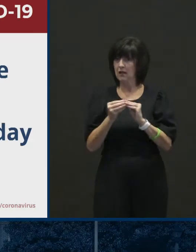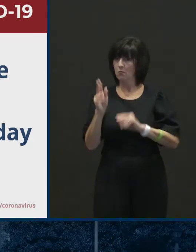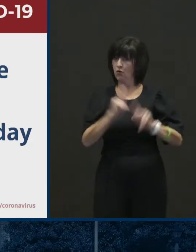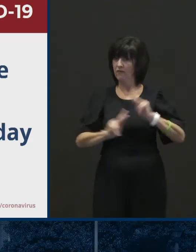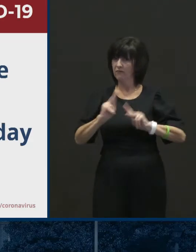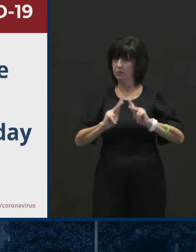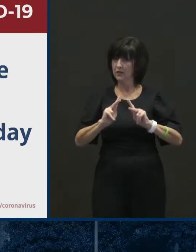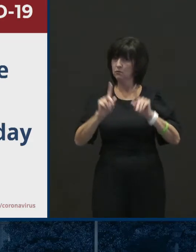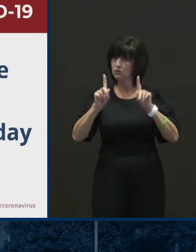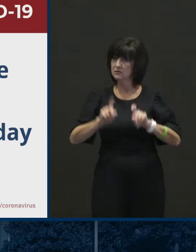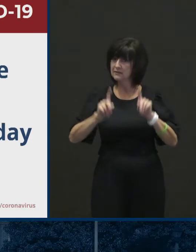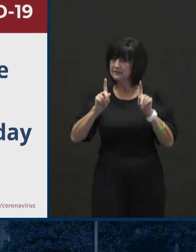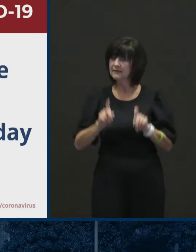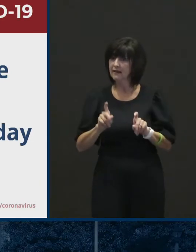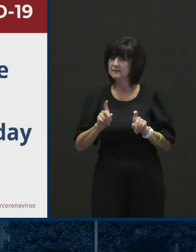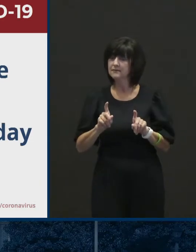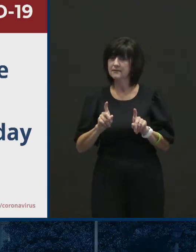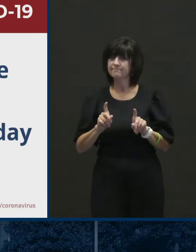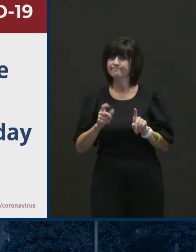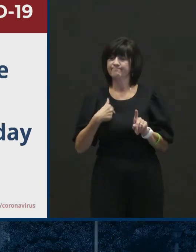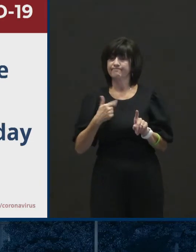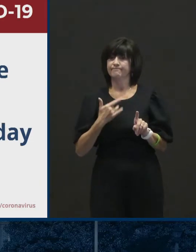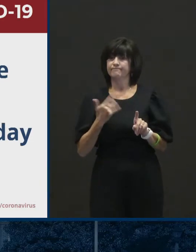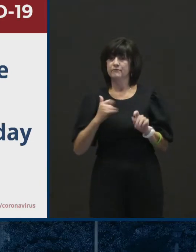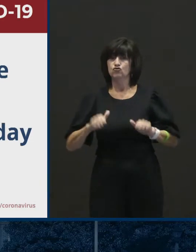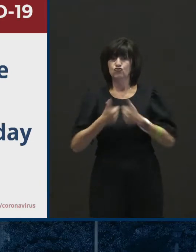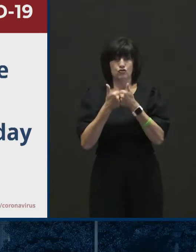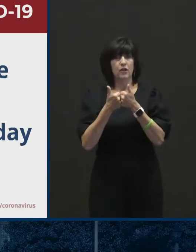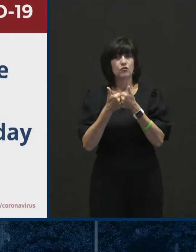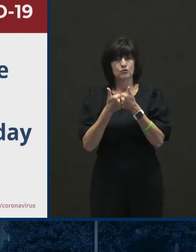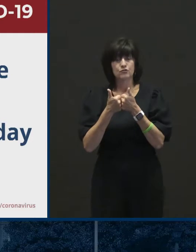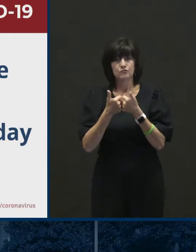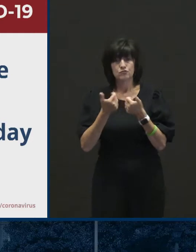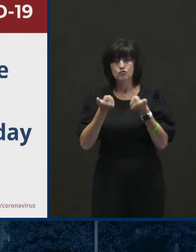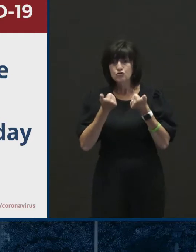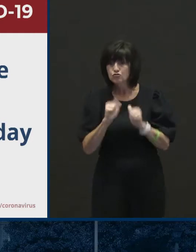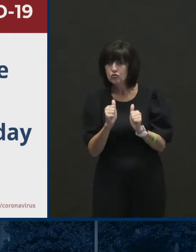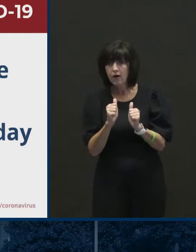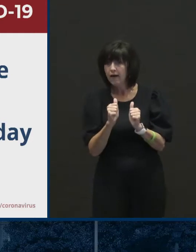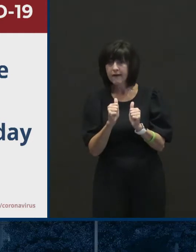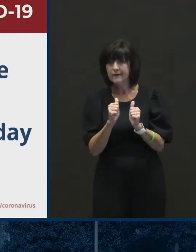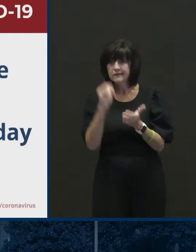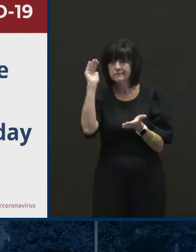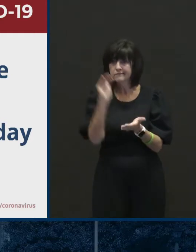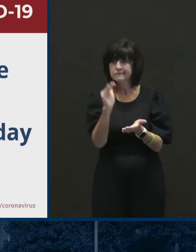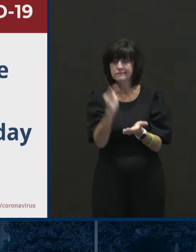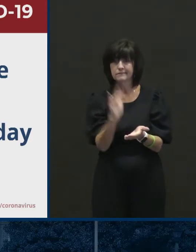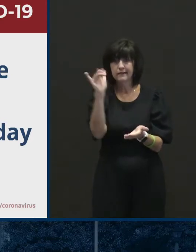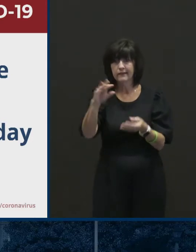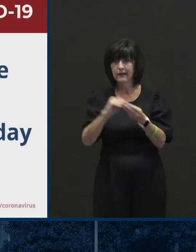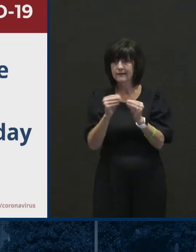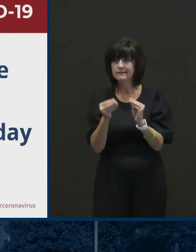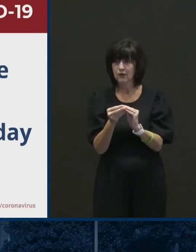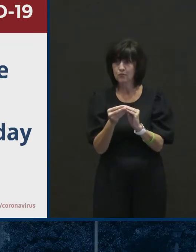and that's a challenge that we're facing that we need to try to address. You see, you push your percent positives up